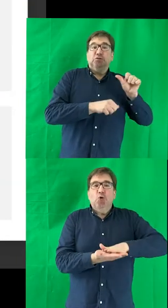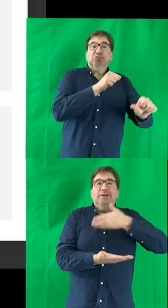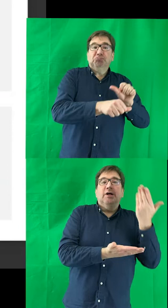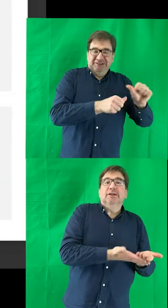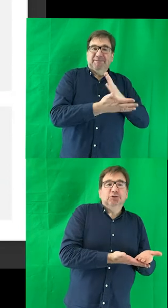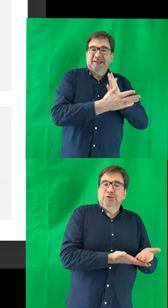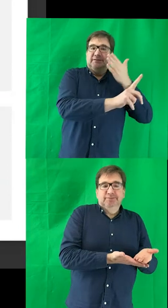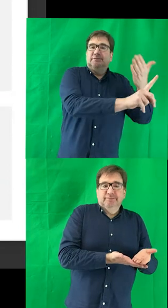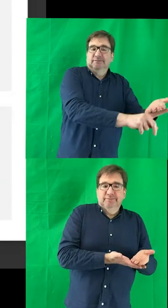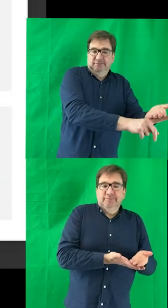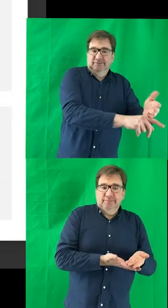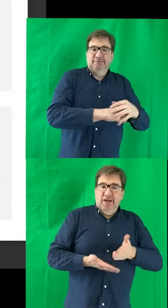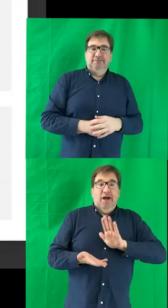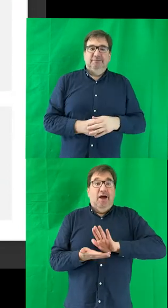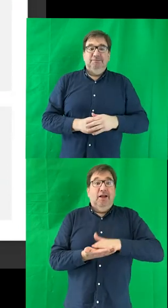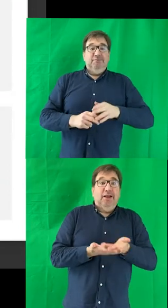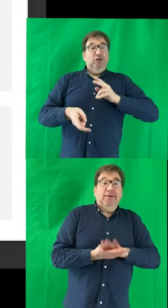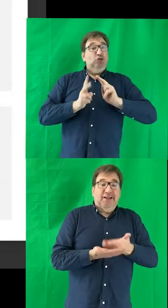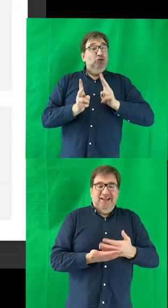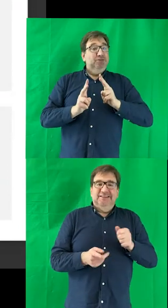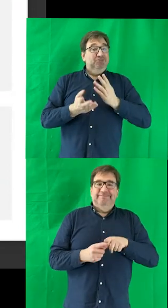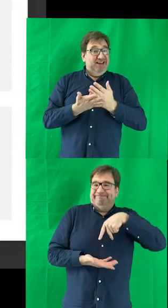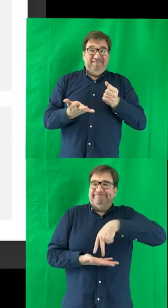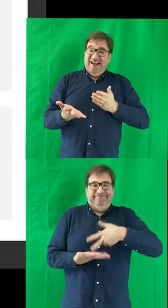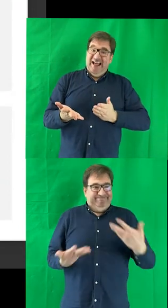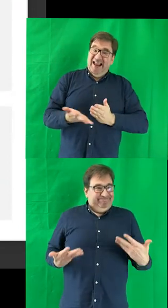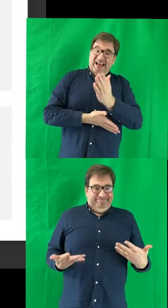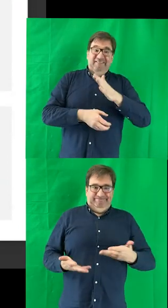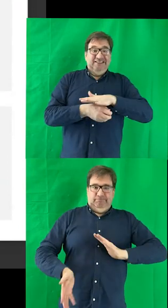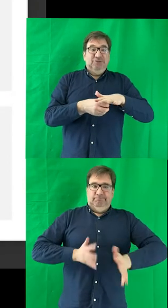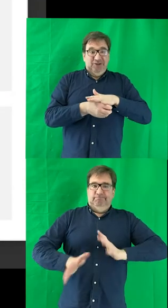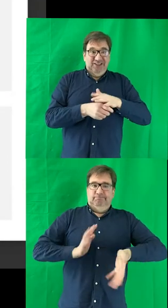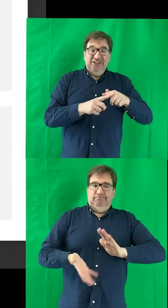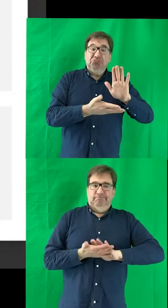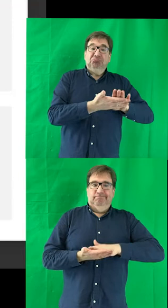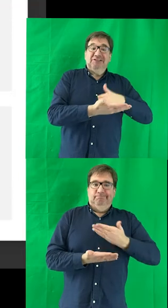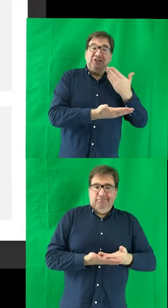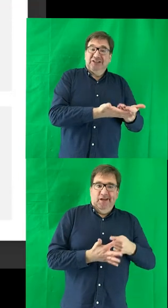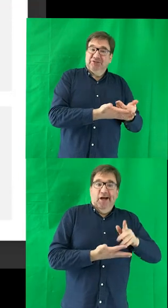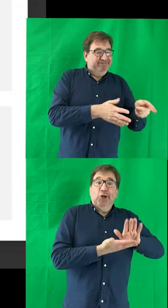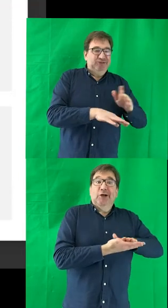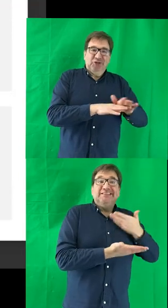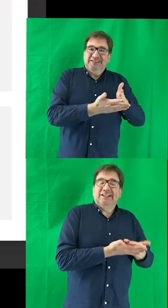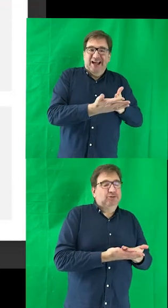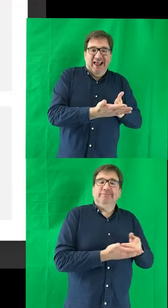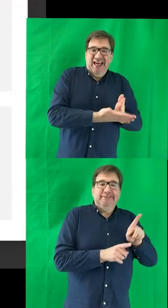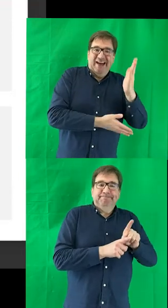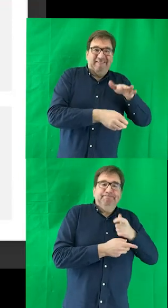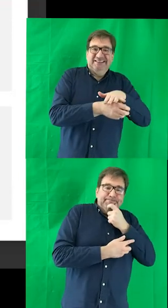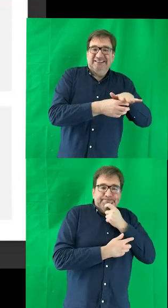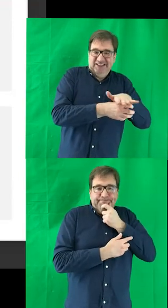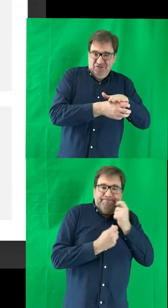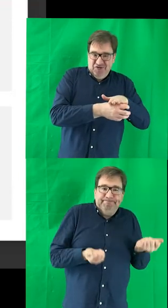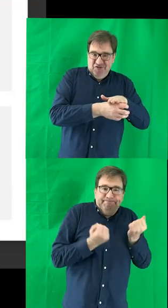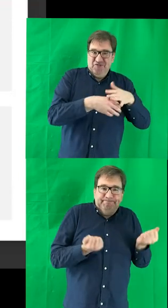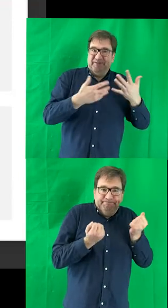a translation process. Interpretation, where we have a live scenario, and translation, where we don't have this,